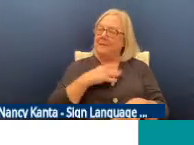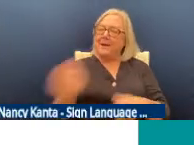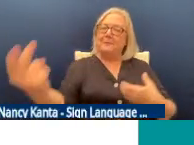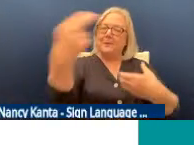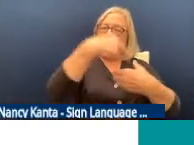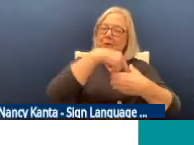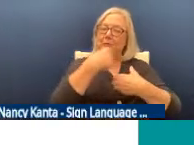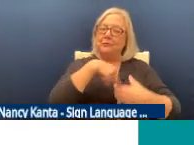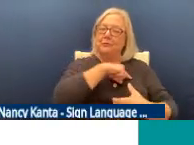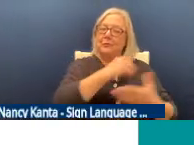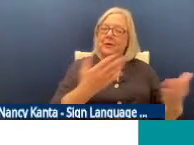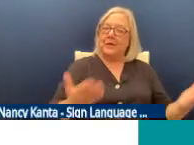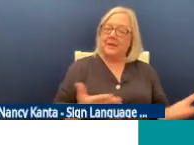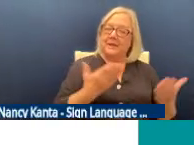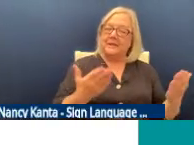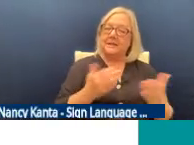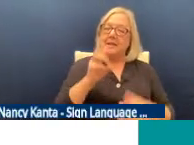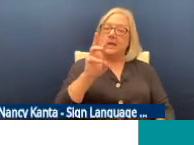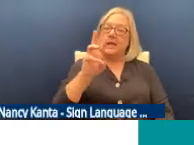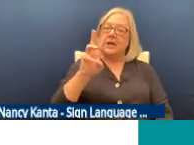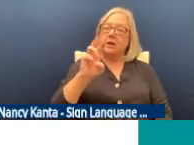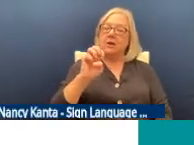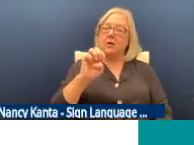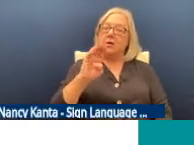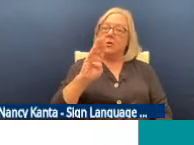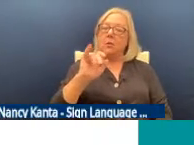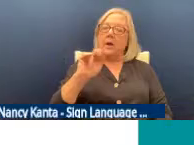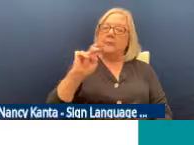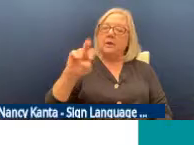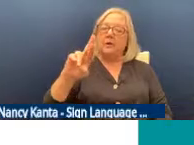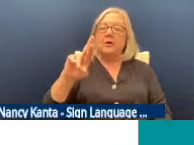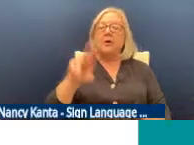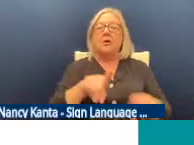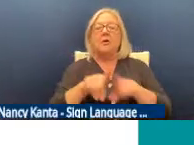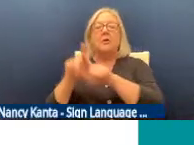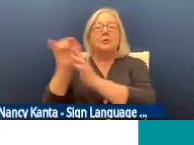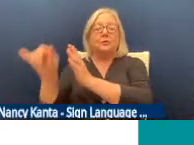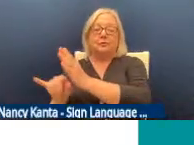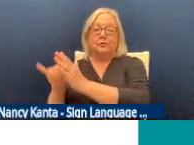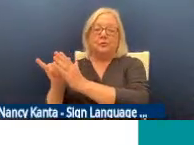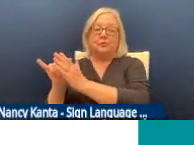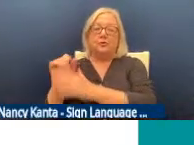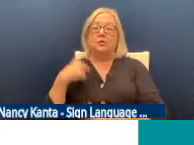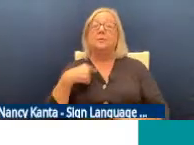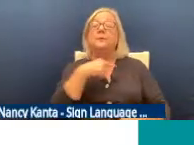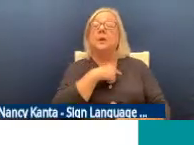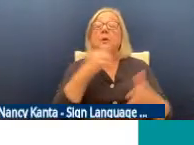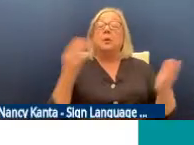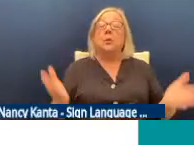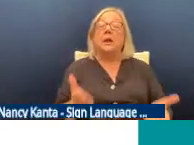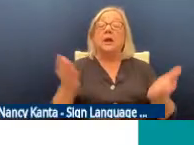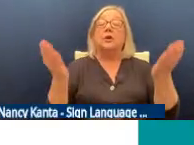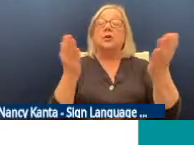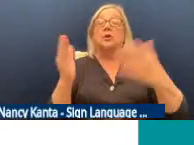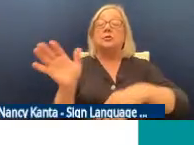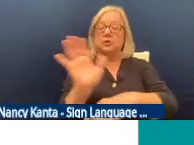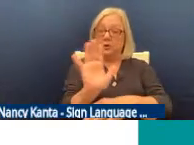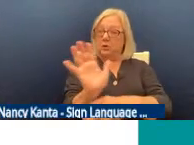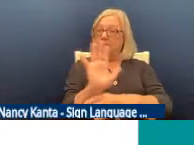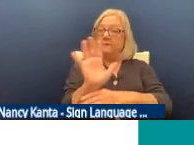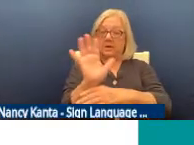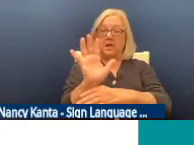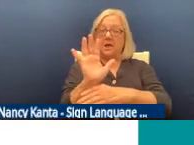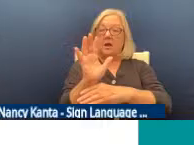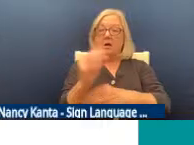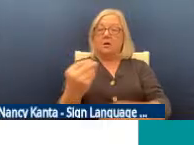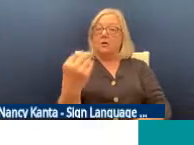also on YouTube. And we encourage panelists to turn your videos on. It would be great for the